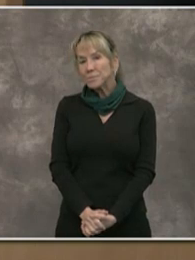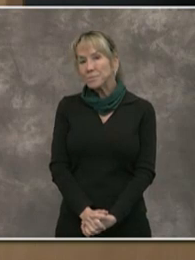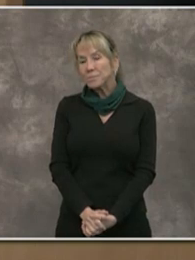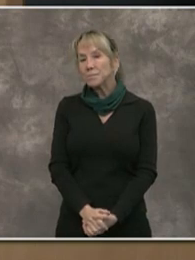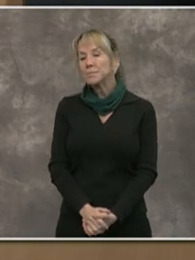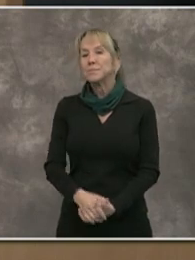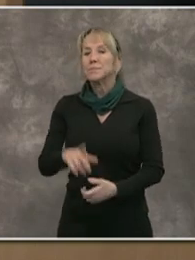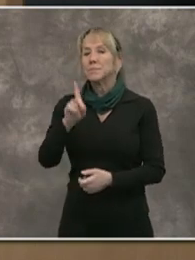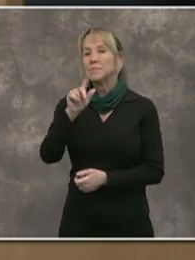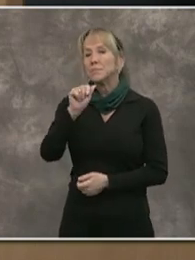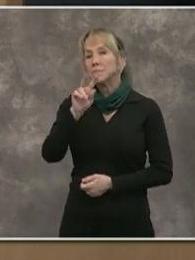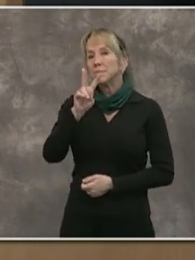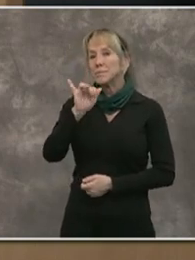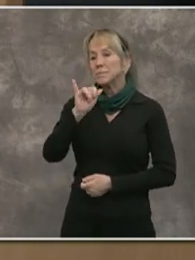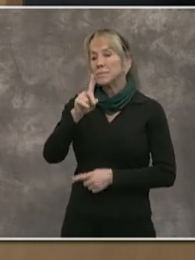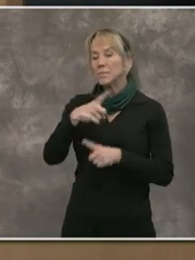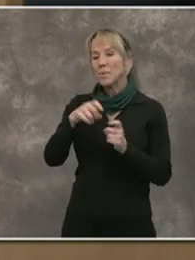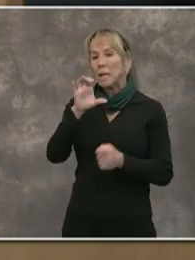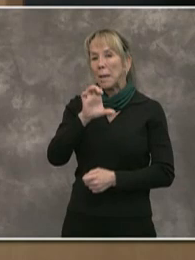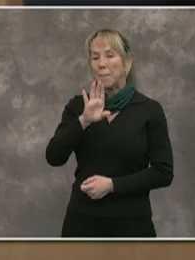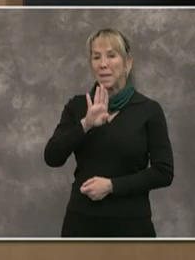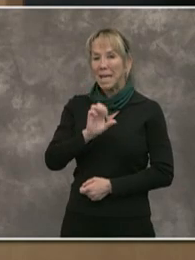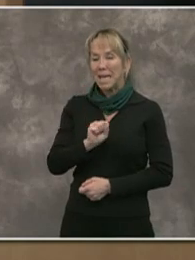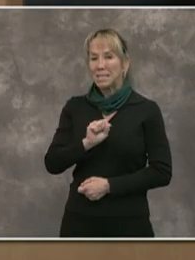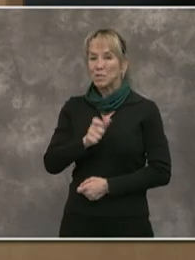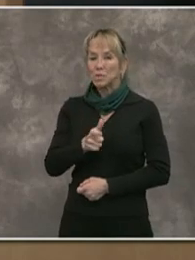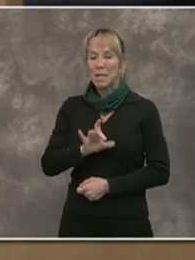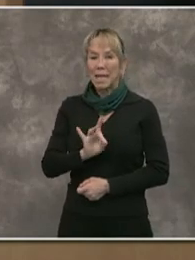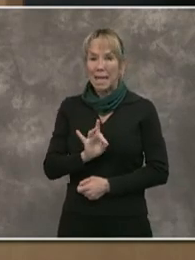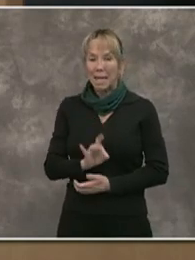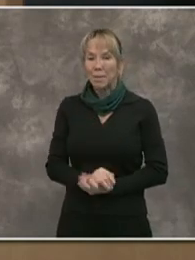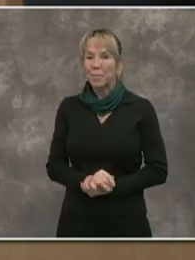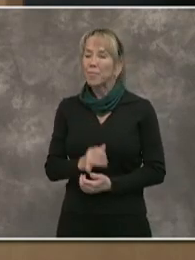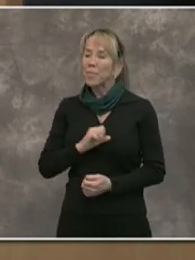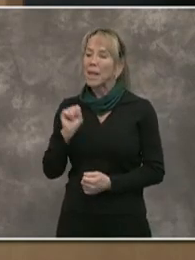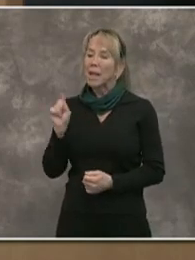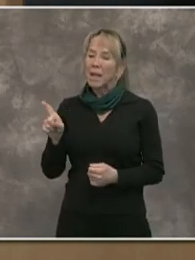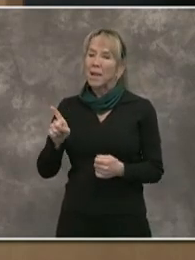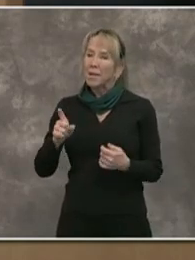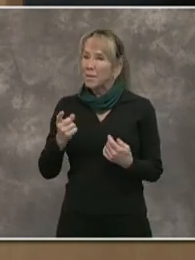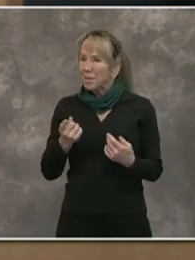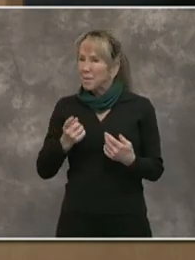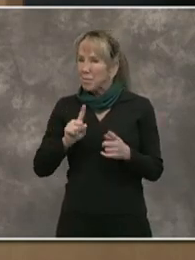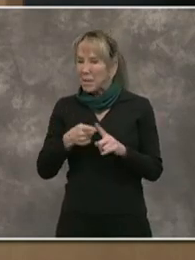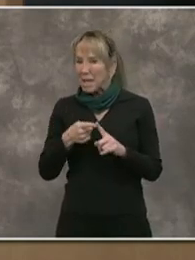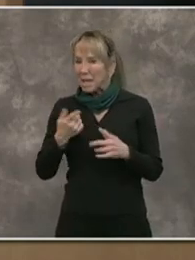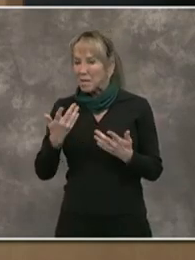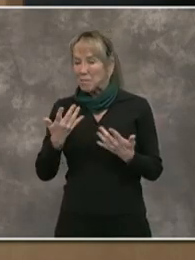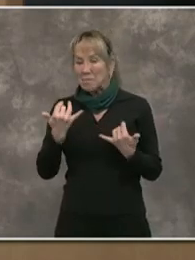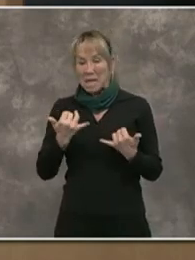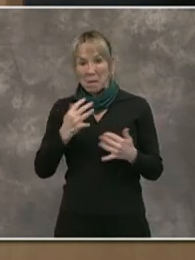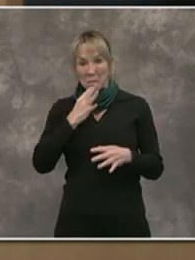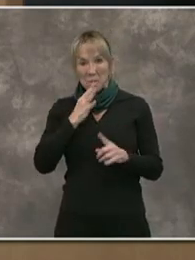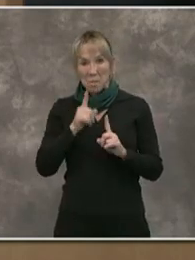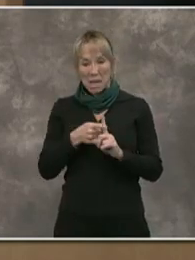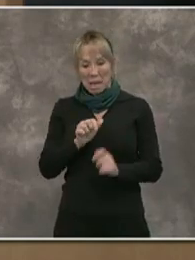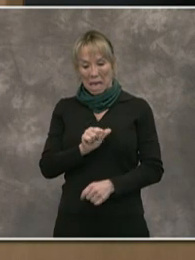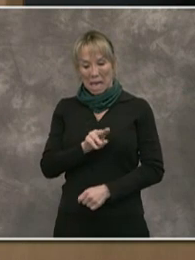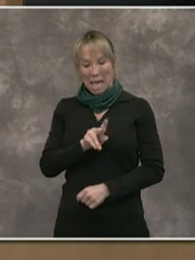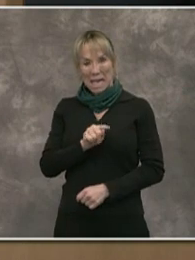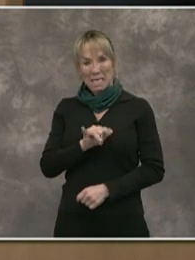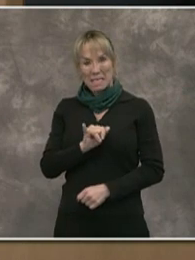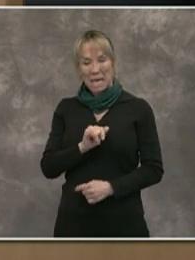Hi, David Gottfredson from CBS 8. My question is regarding a couple of new antibody